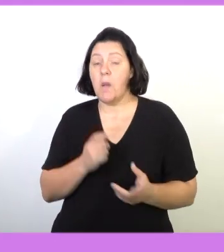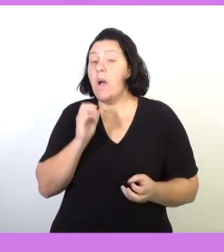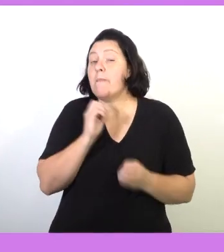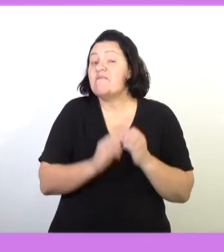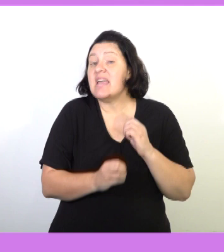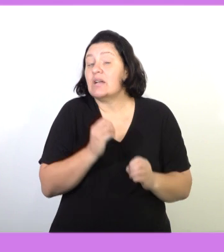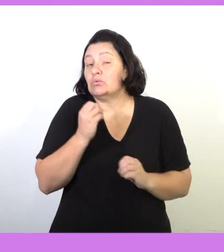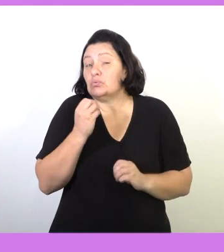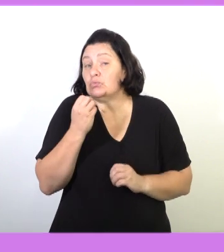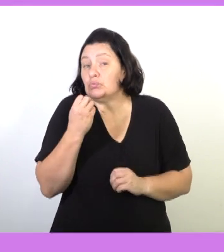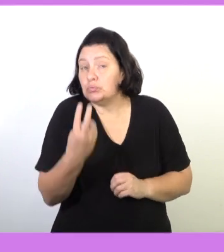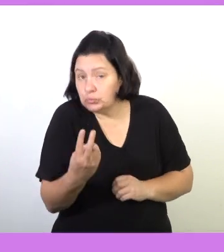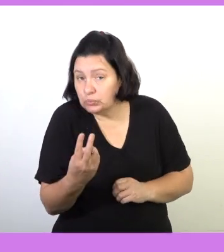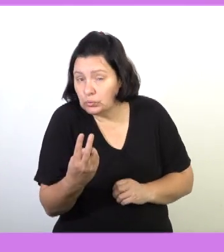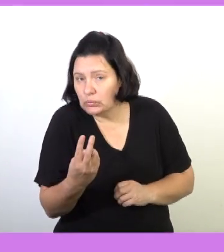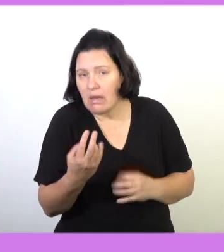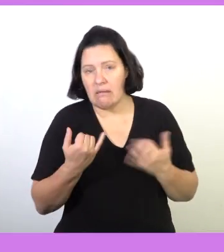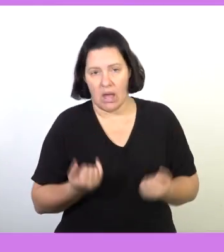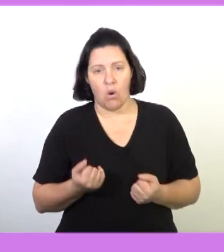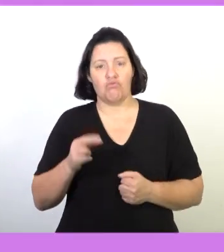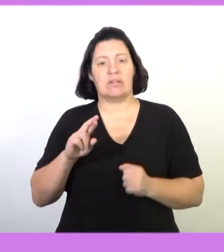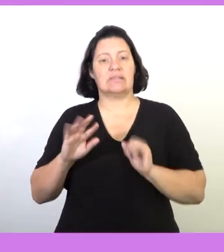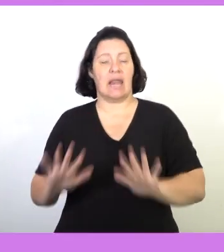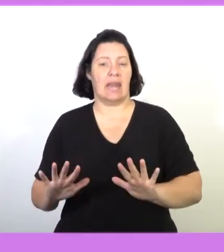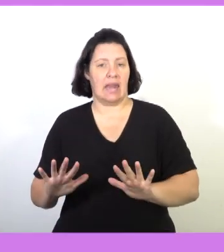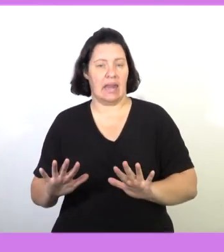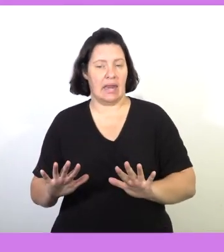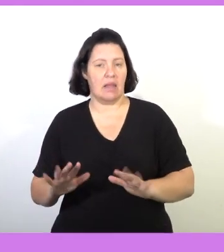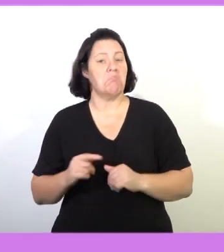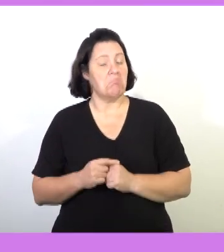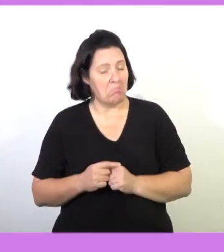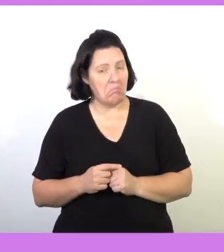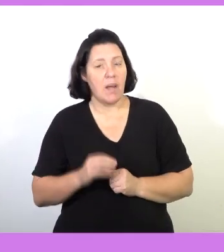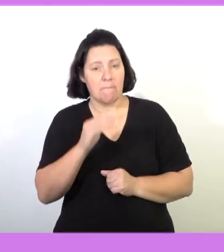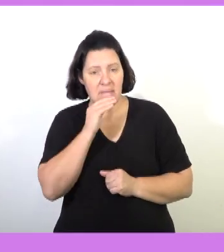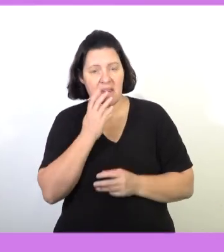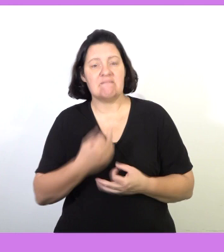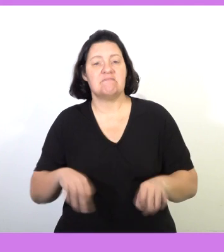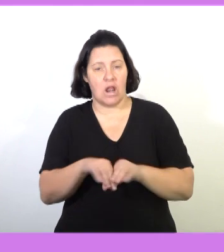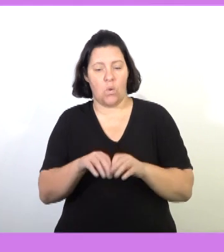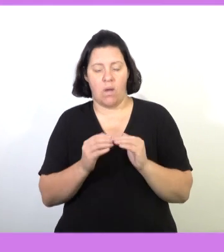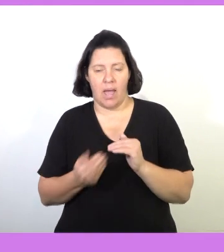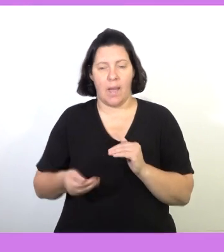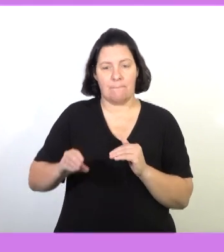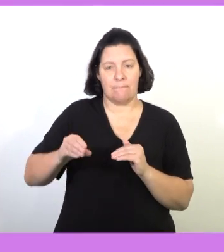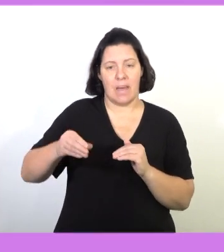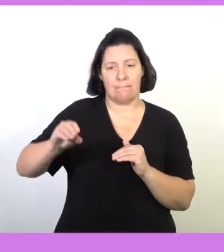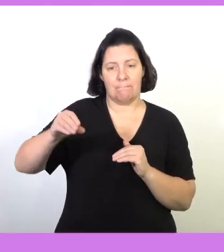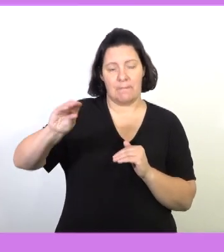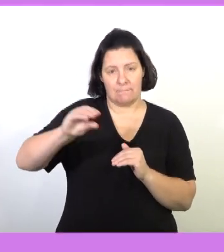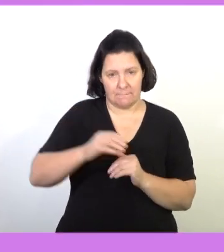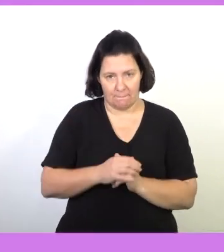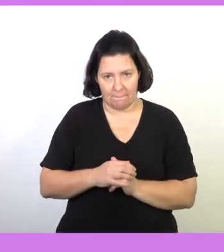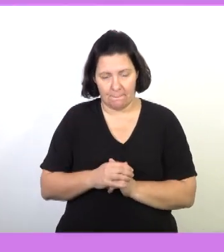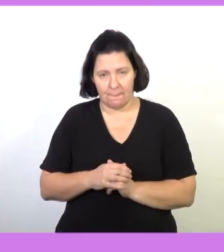if 2 are made, it is now 10 Rand. So you can tell that the values are going up. When